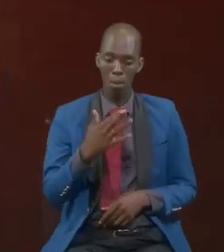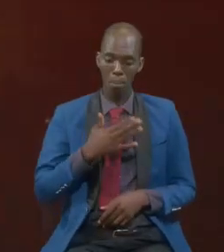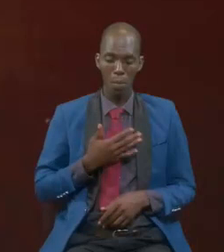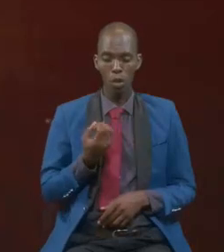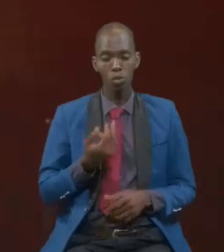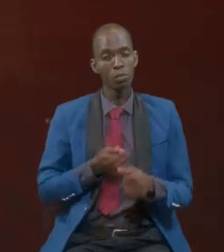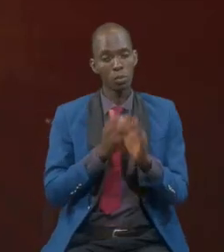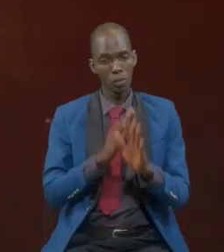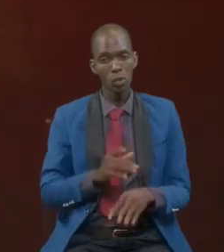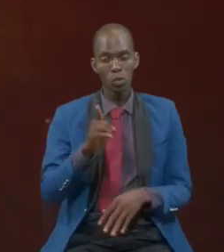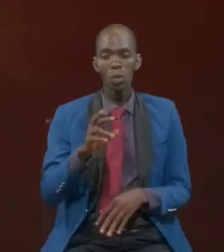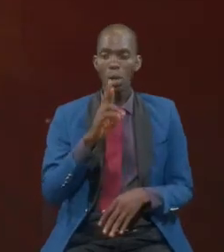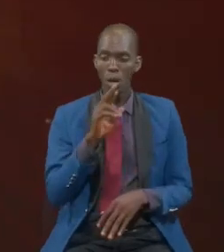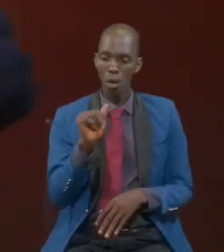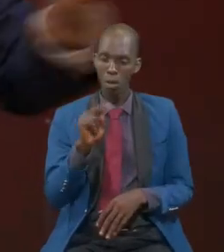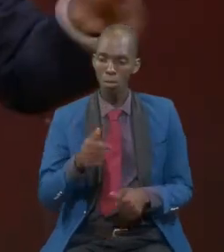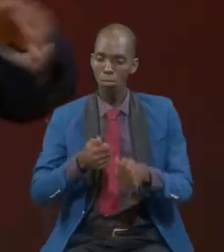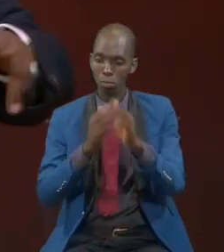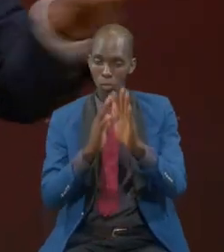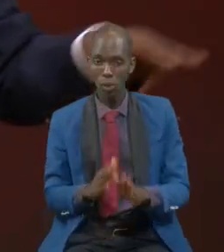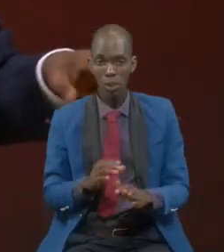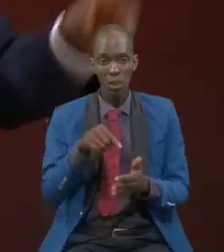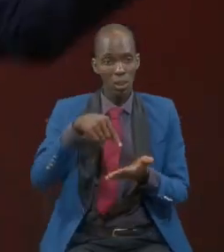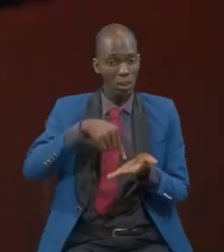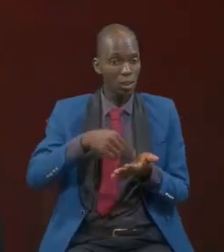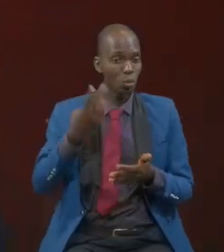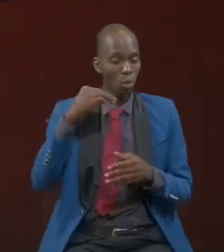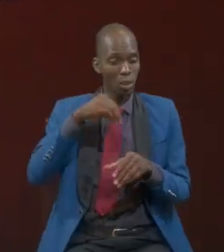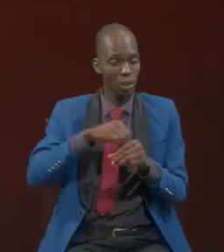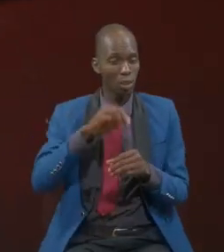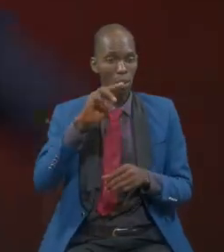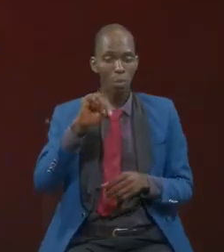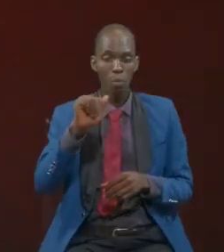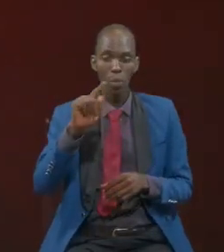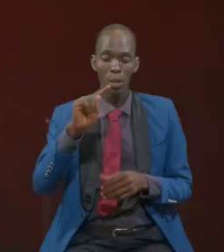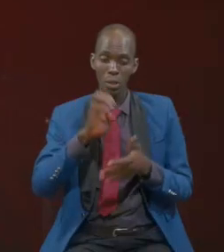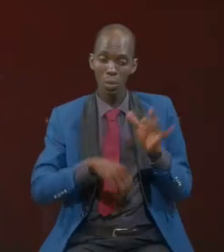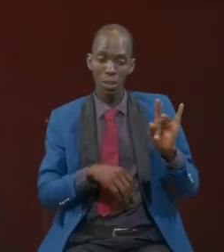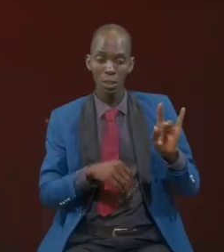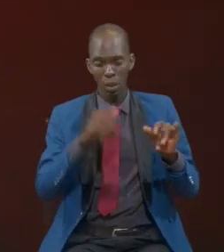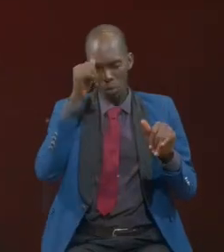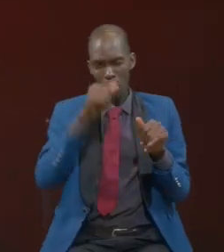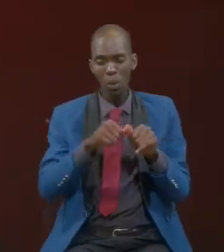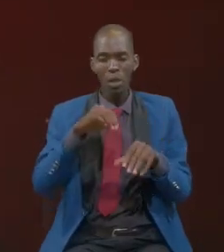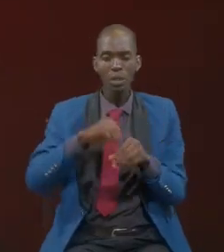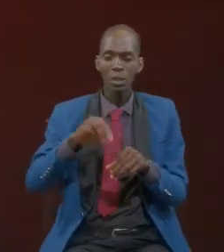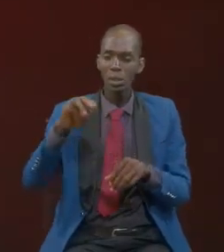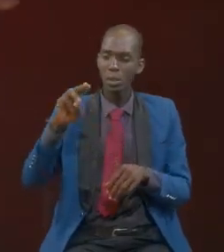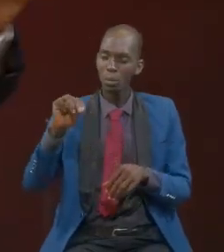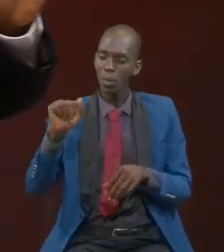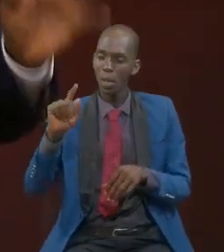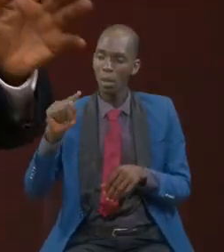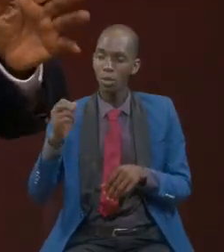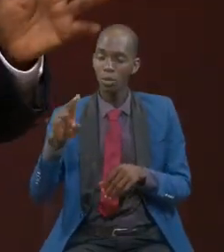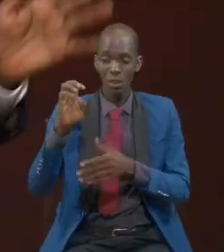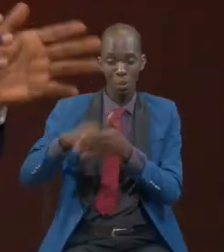Apostle understand this chapter 18 of Matthew in chapter 10 he had sent them out to by two and